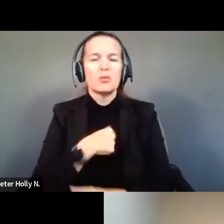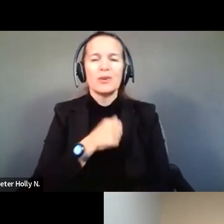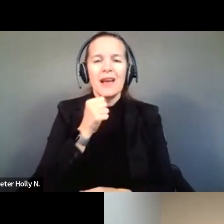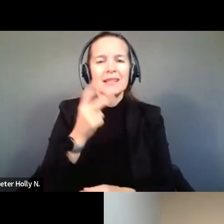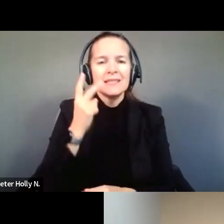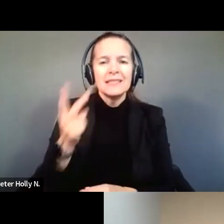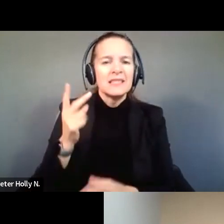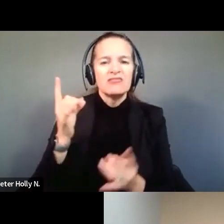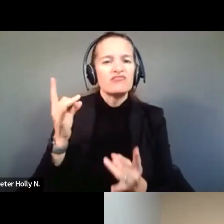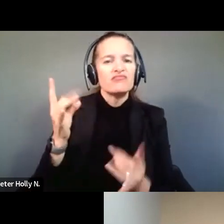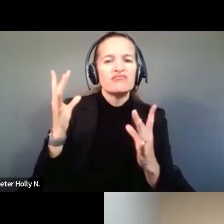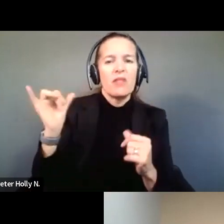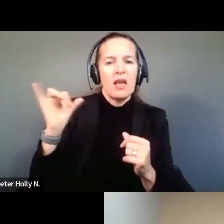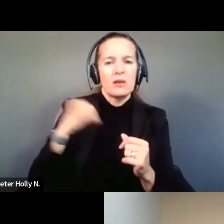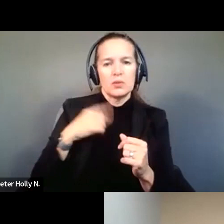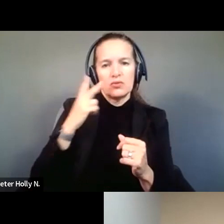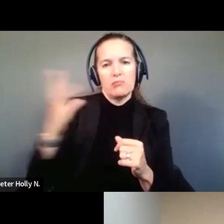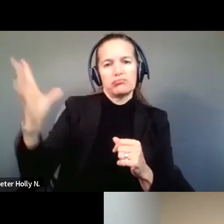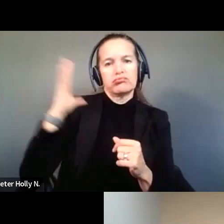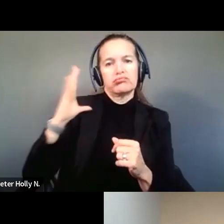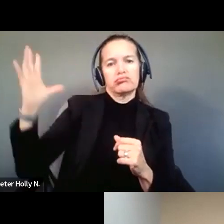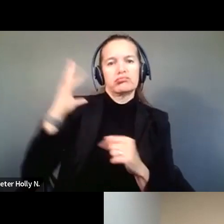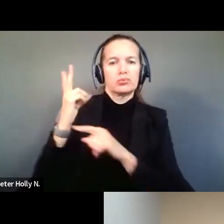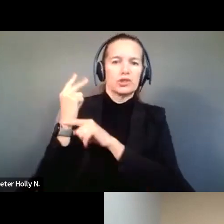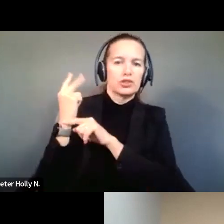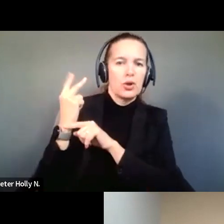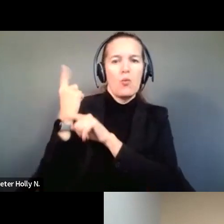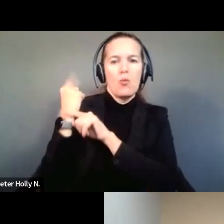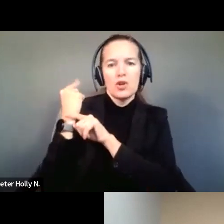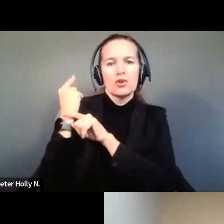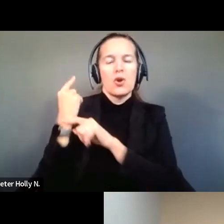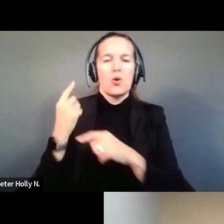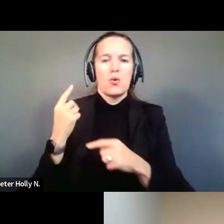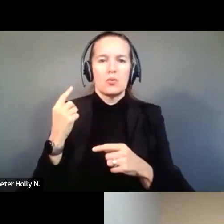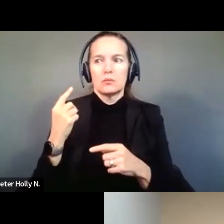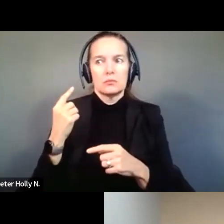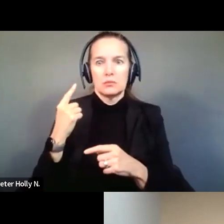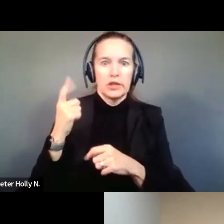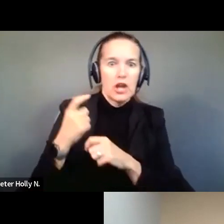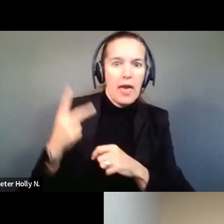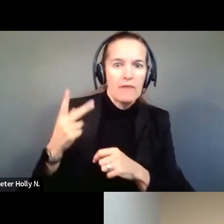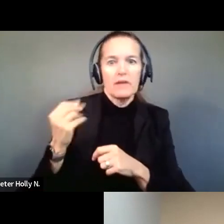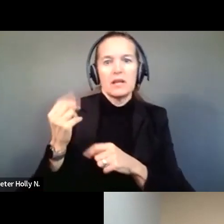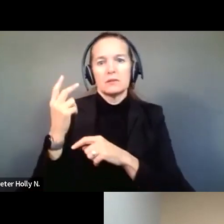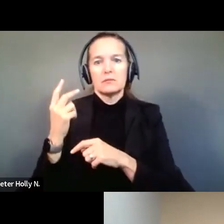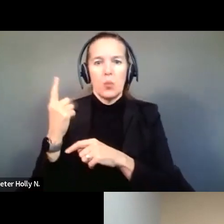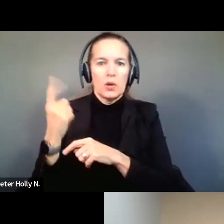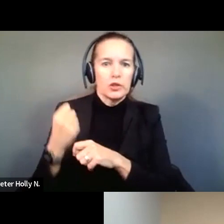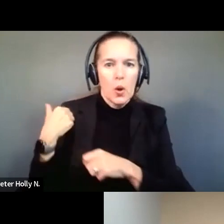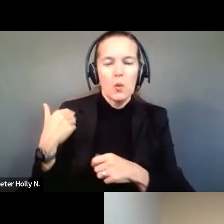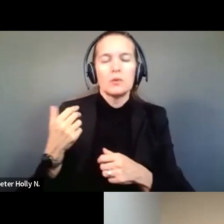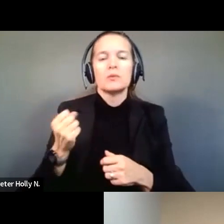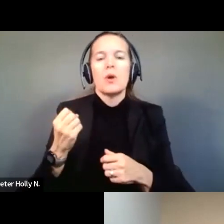dire consequences that we saw 2 years ago, 1 year ago, that is 1.5 years ago and 1 year ago. So